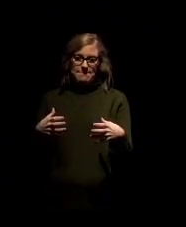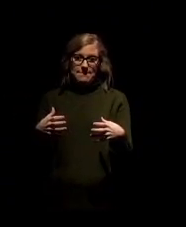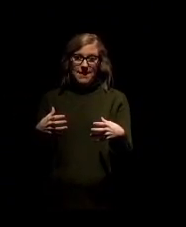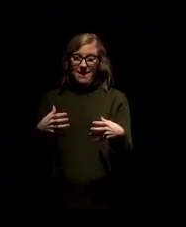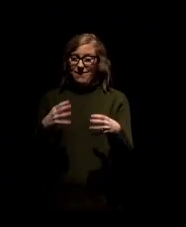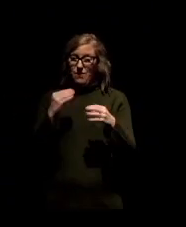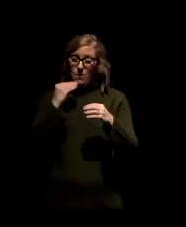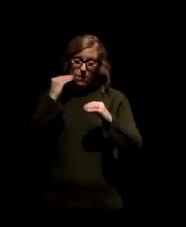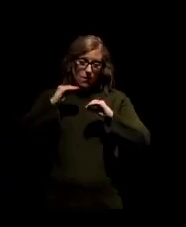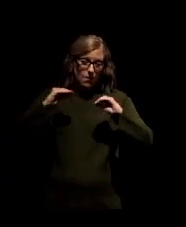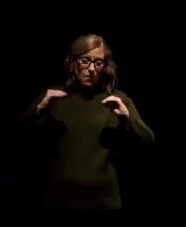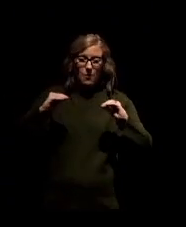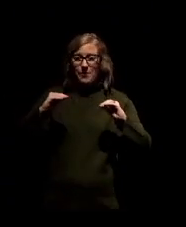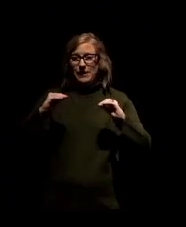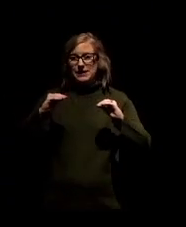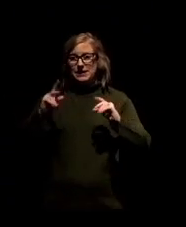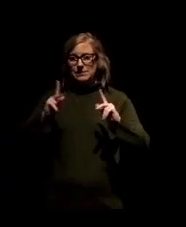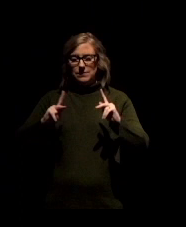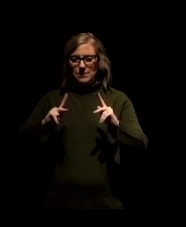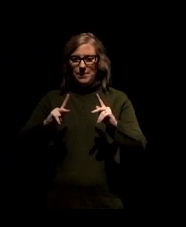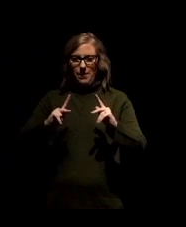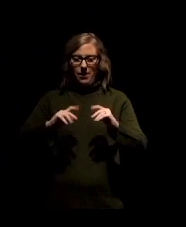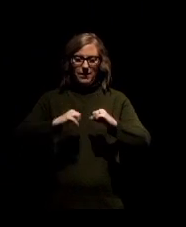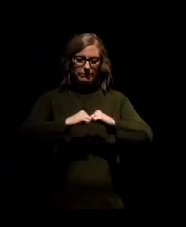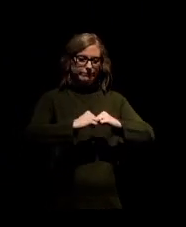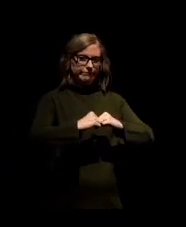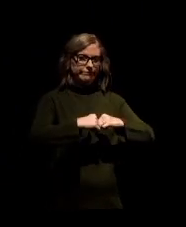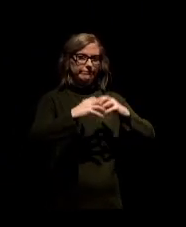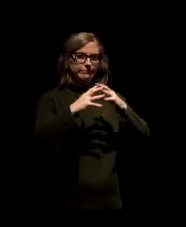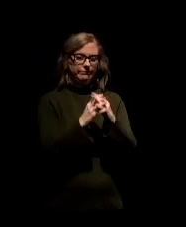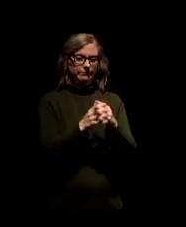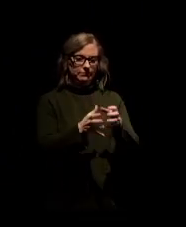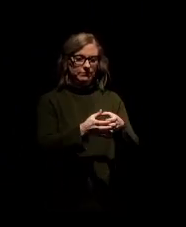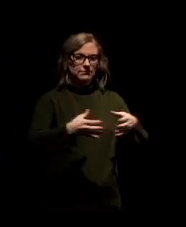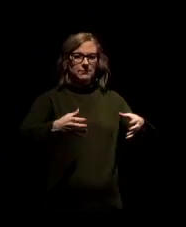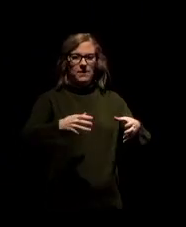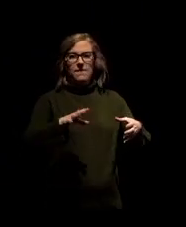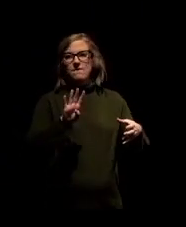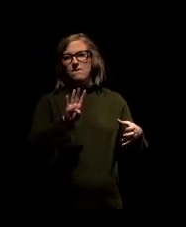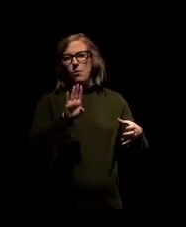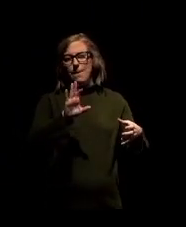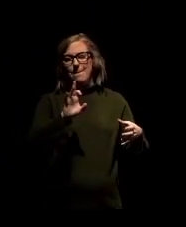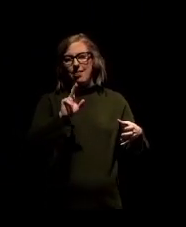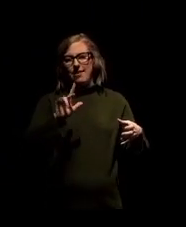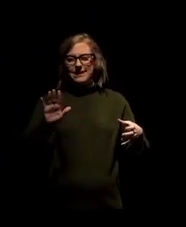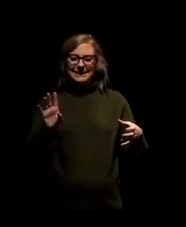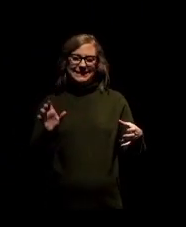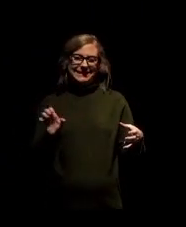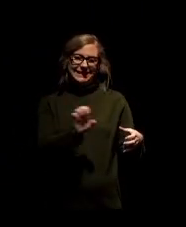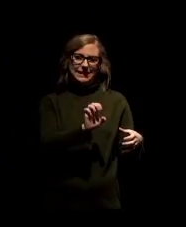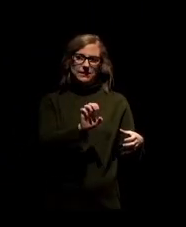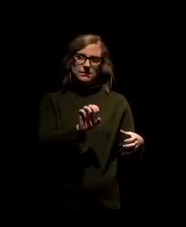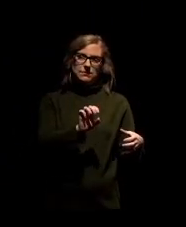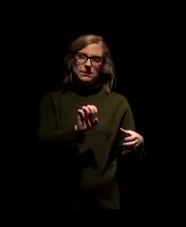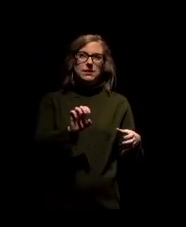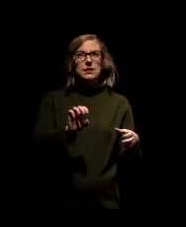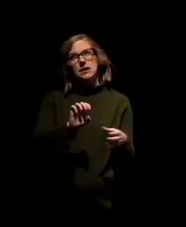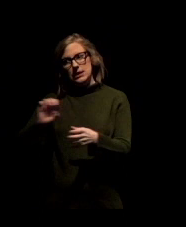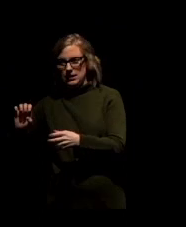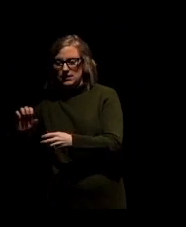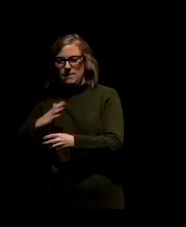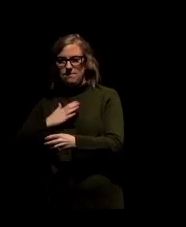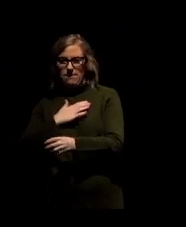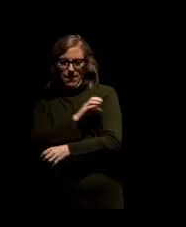and unsheltered people, broke out about four blocks to the east of my clinic, right across the street from the Community University Healthcare